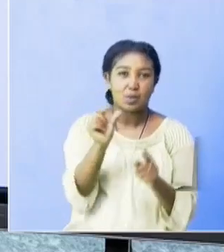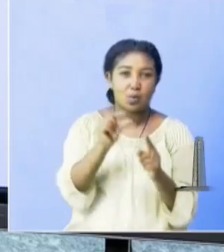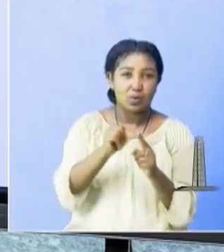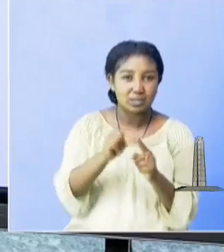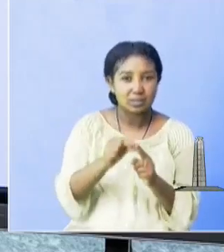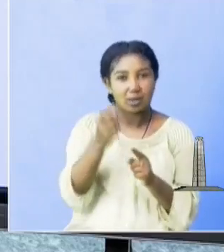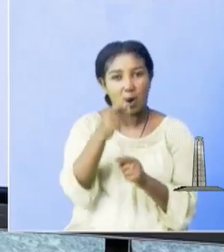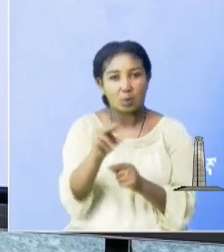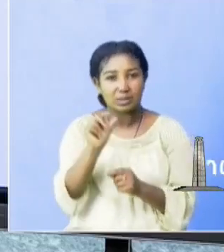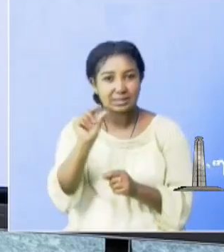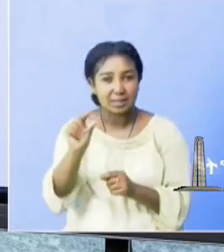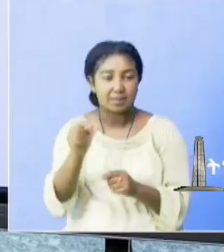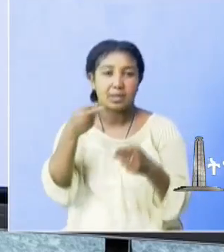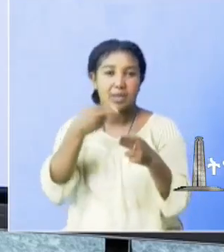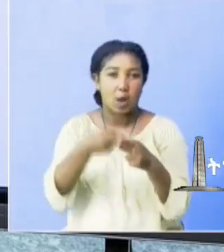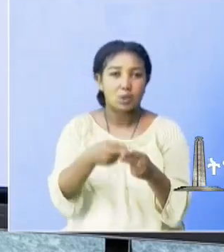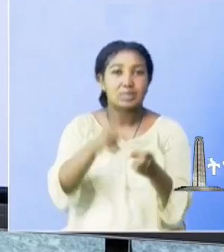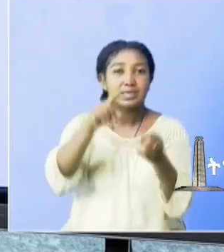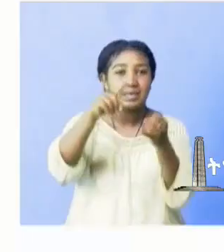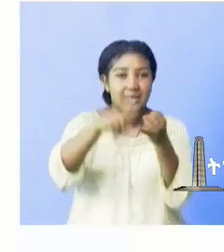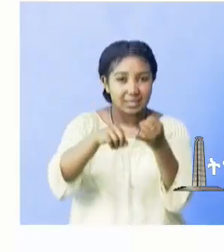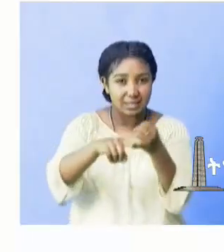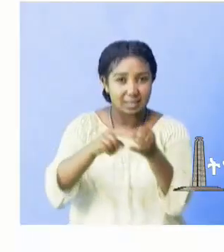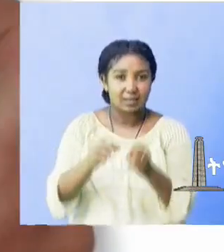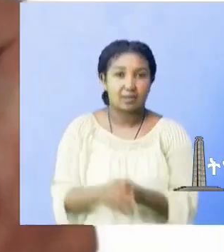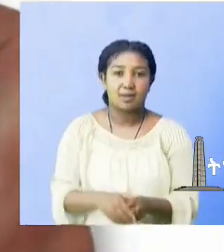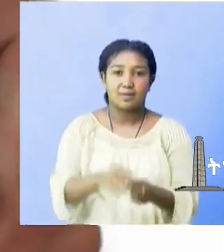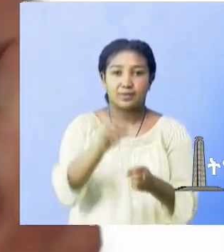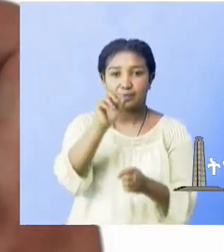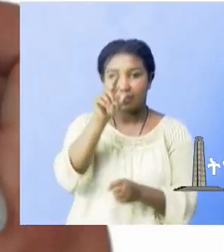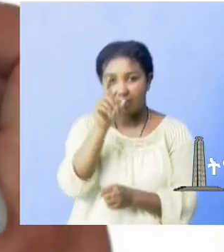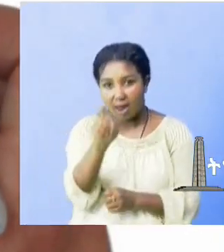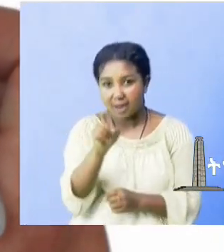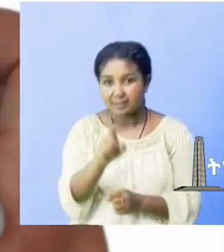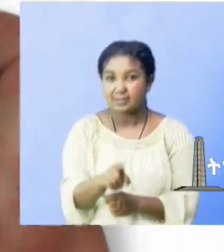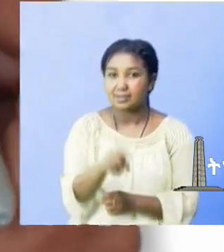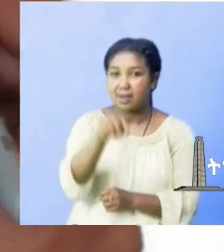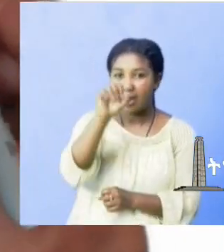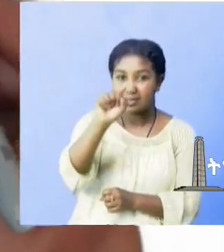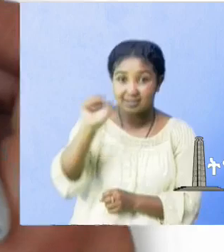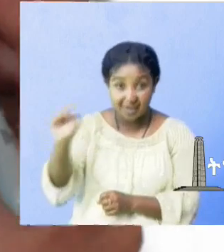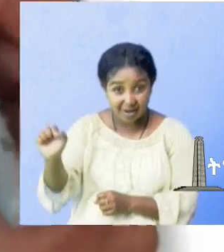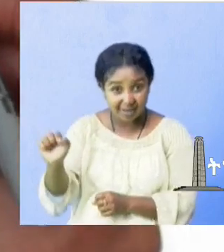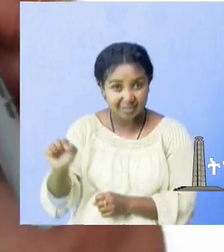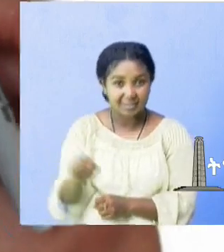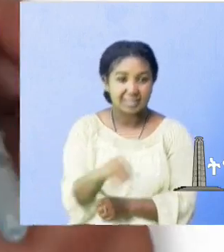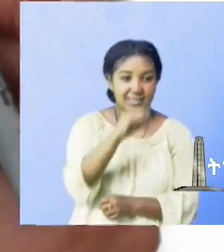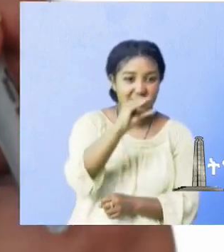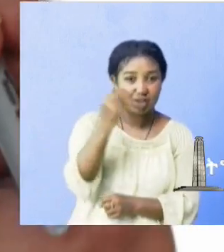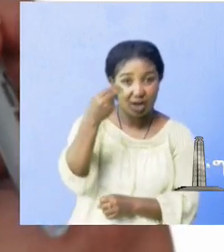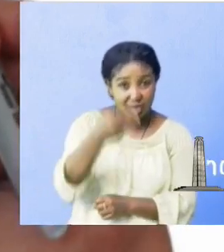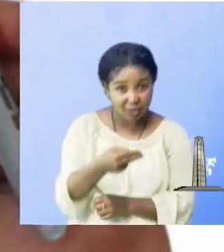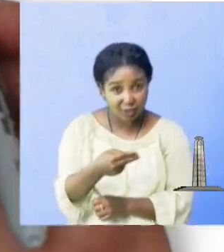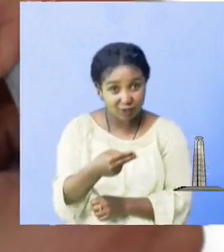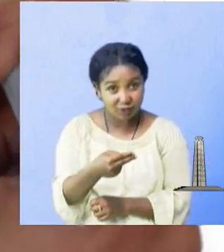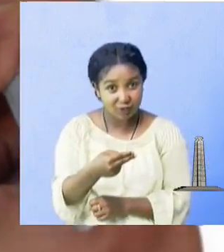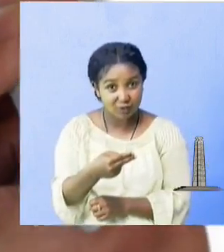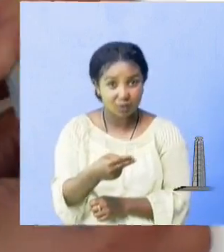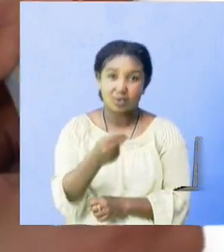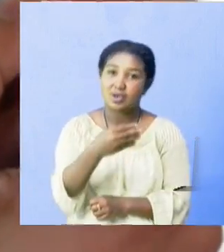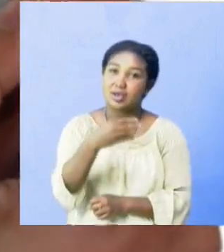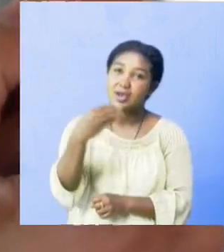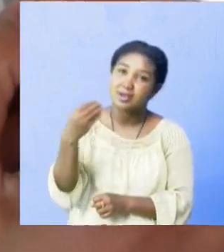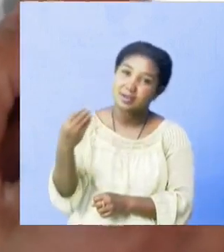words or some nouns ending with X, SS, CH,